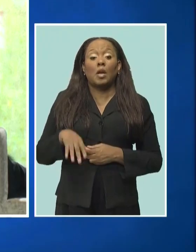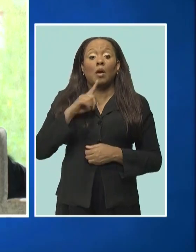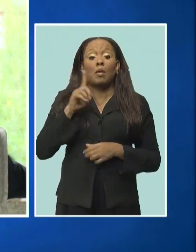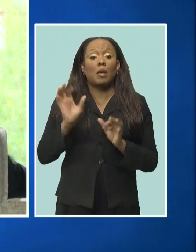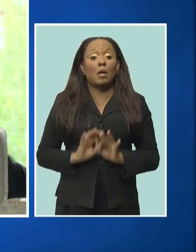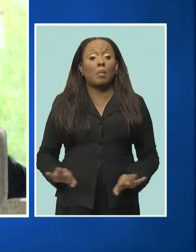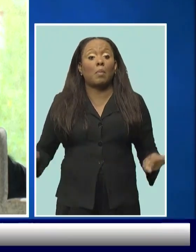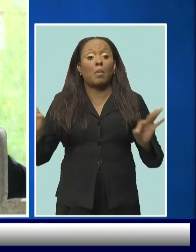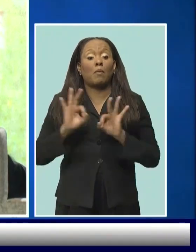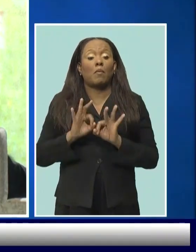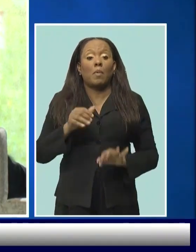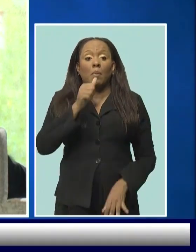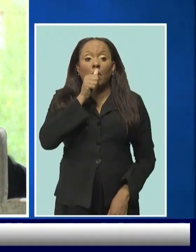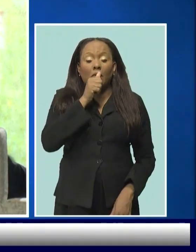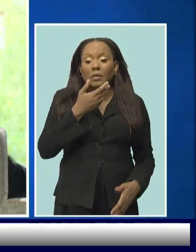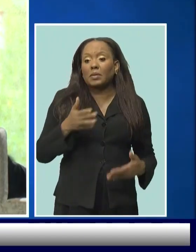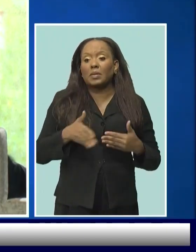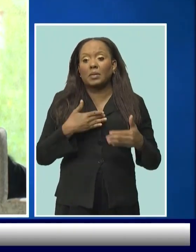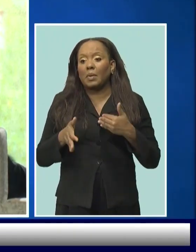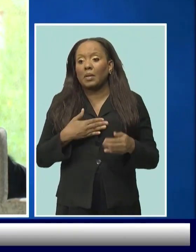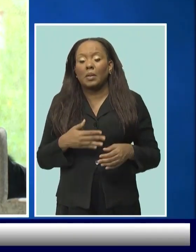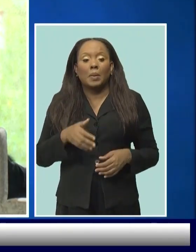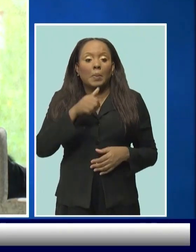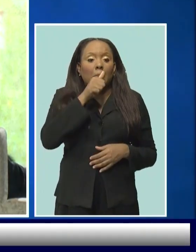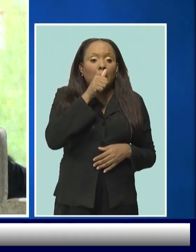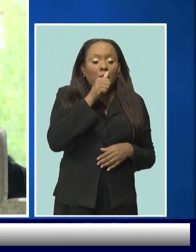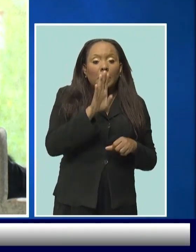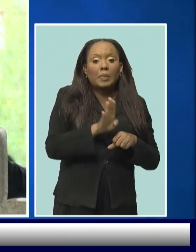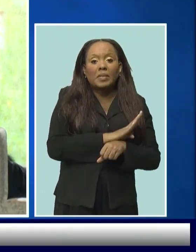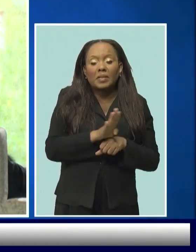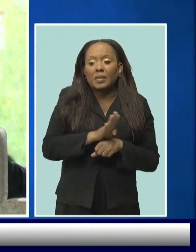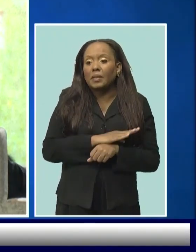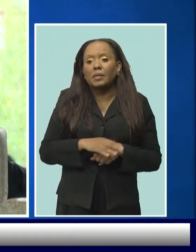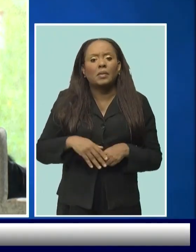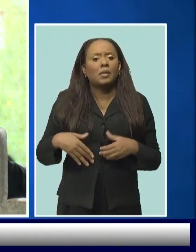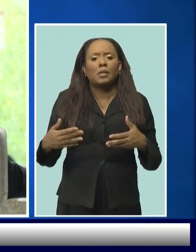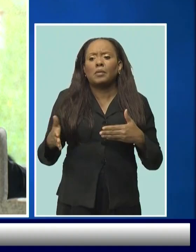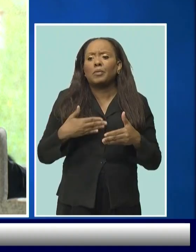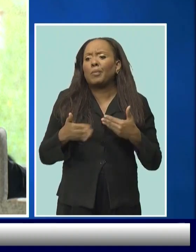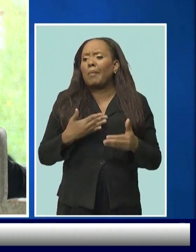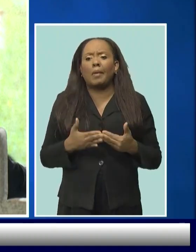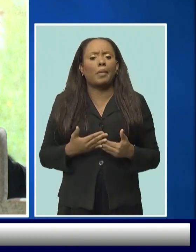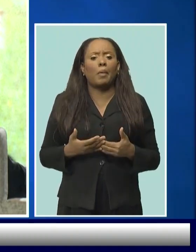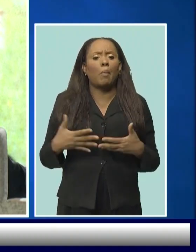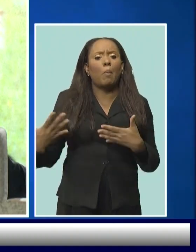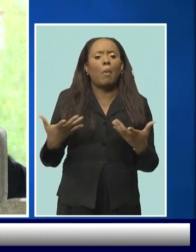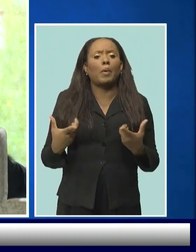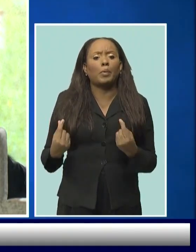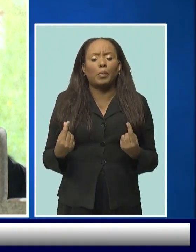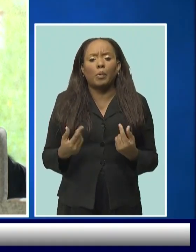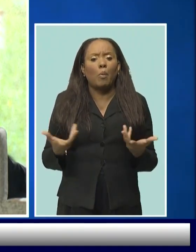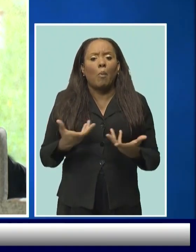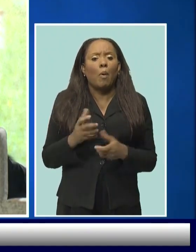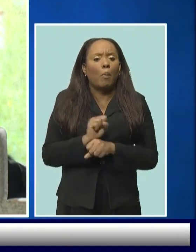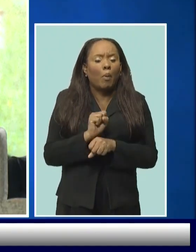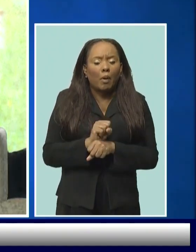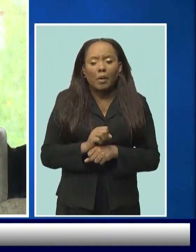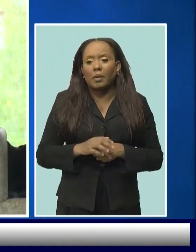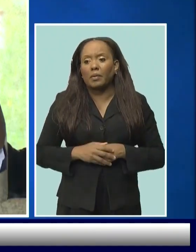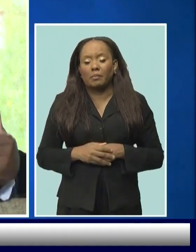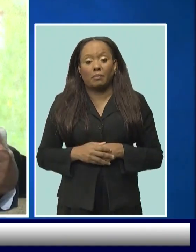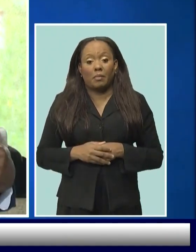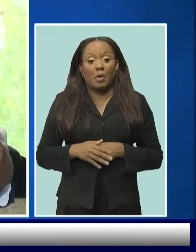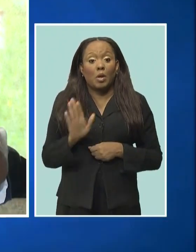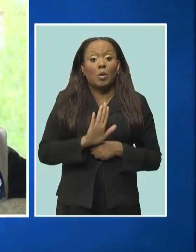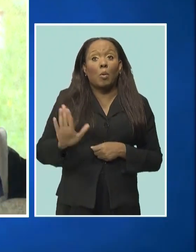no matter where you are in the private sector, to modernize and digitize the way that you deliver your business. Because as